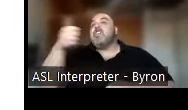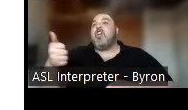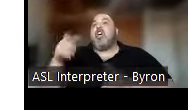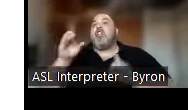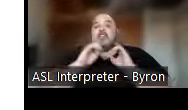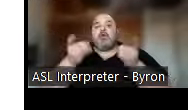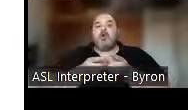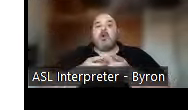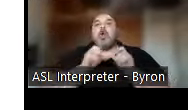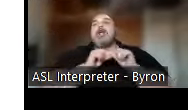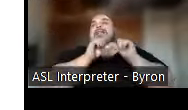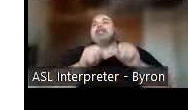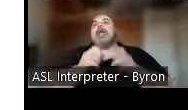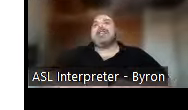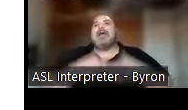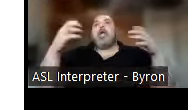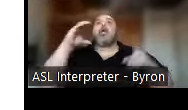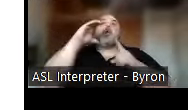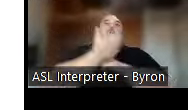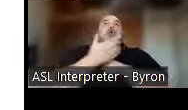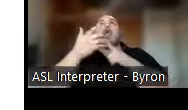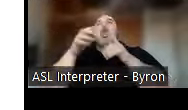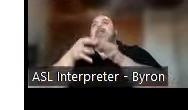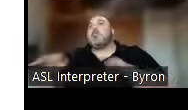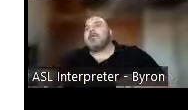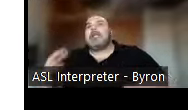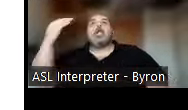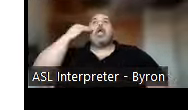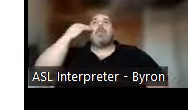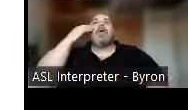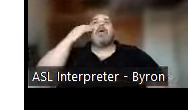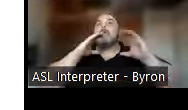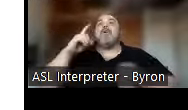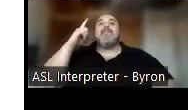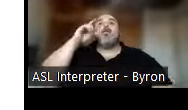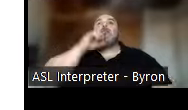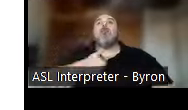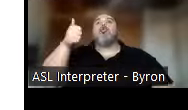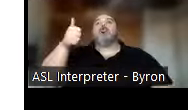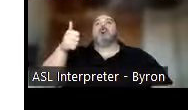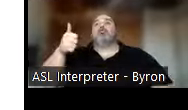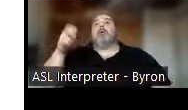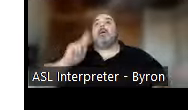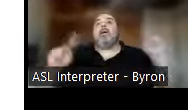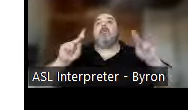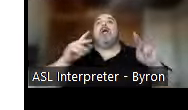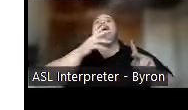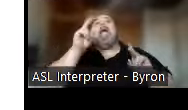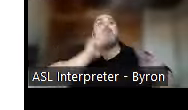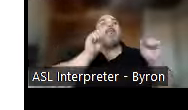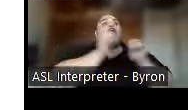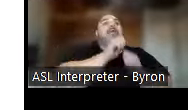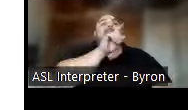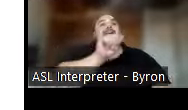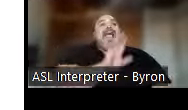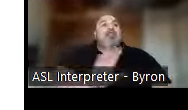department is to continue to expand culturally and linguistically competent communications for older adults and people with disabilities and their families. And